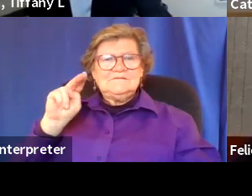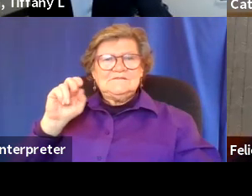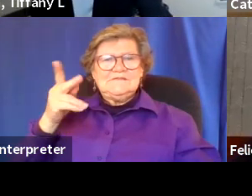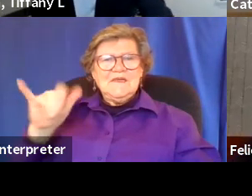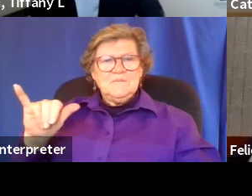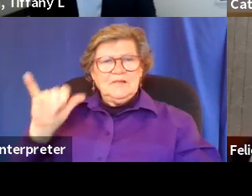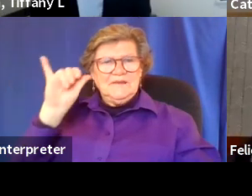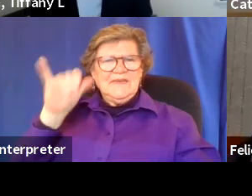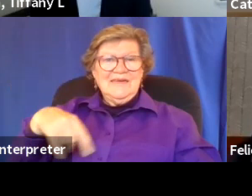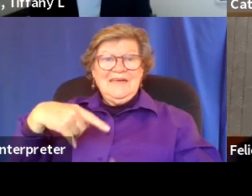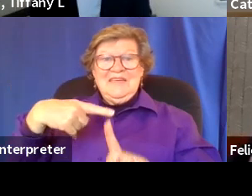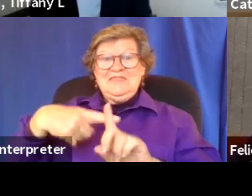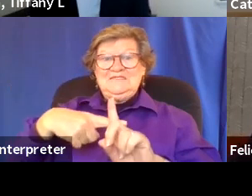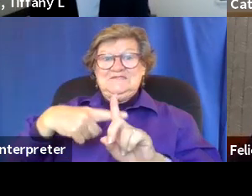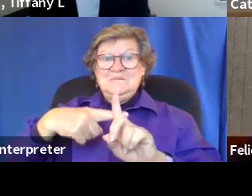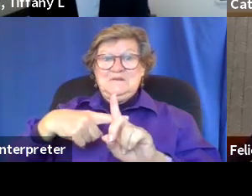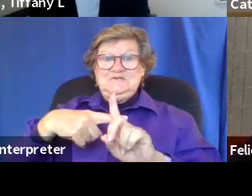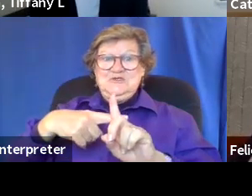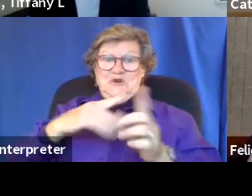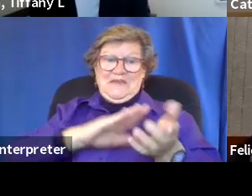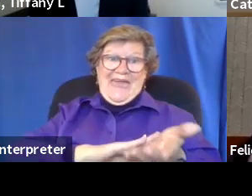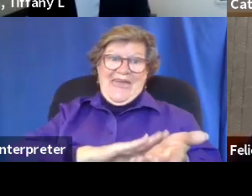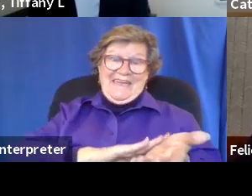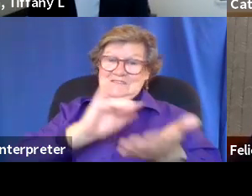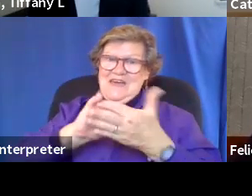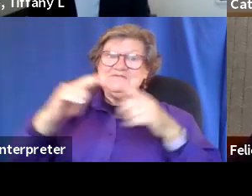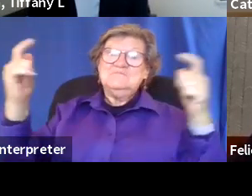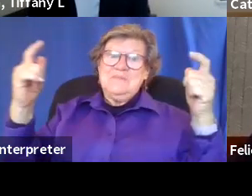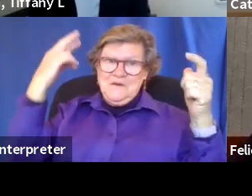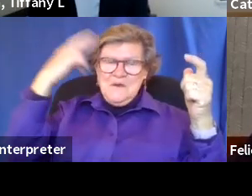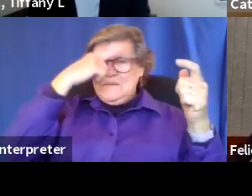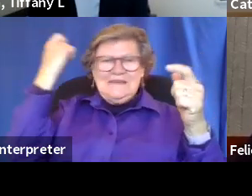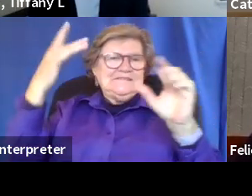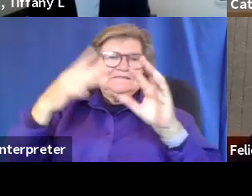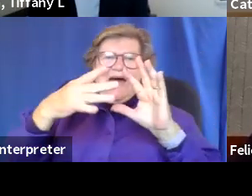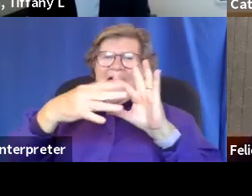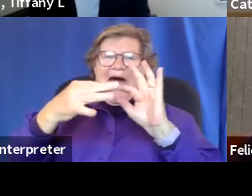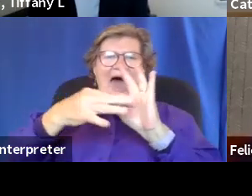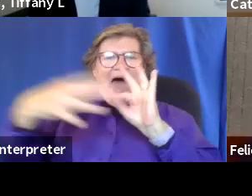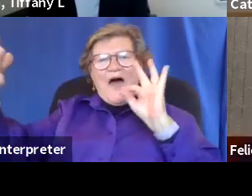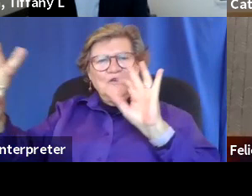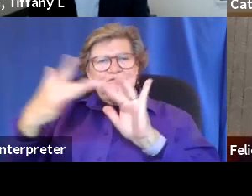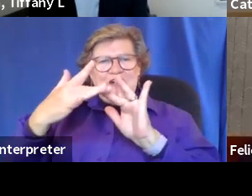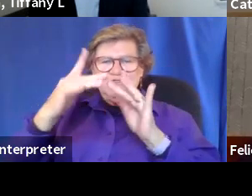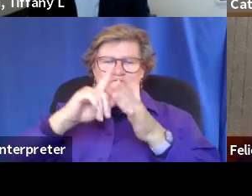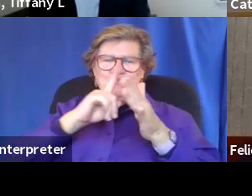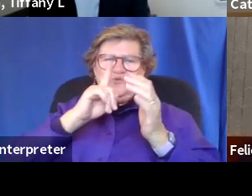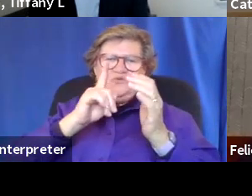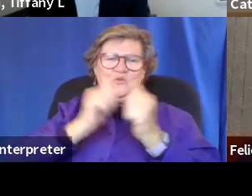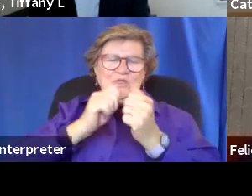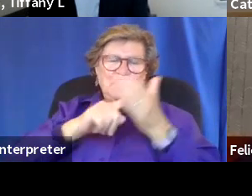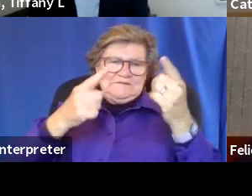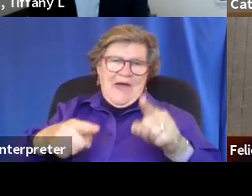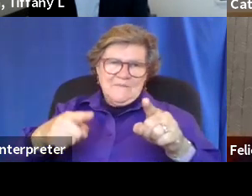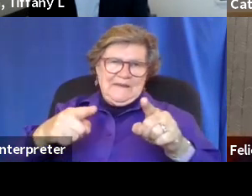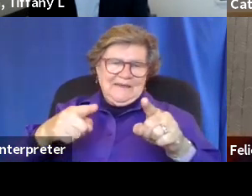of this conversation is a huge reason why I'm running, because it's so out of touch with what's on the ground. When I take my kids to